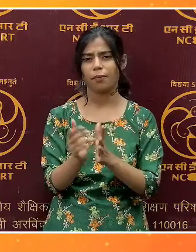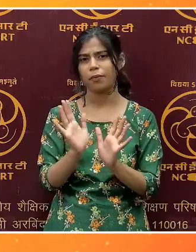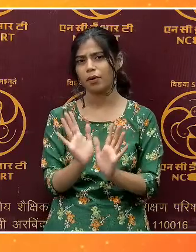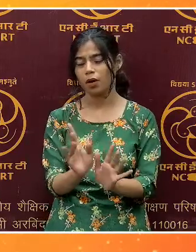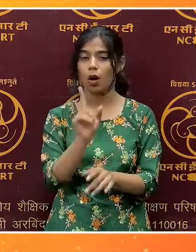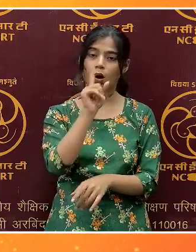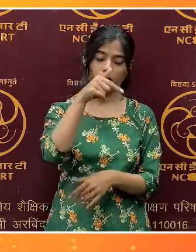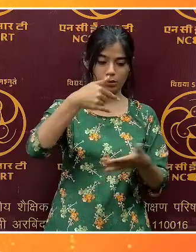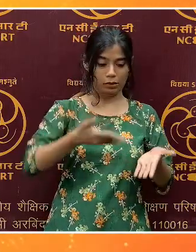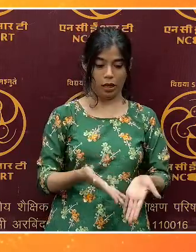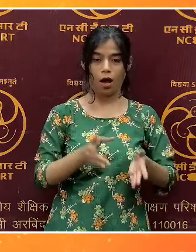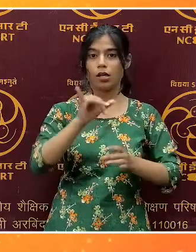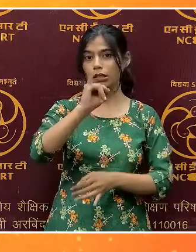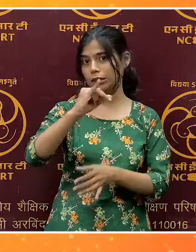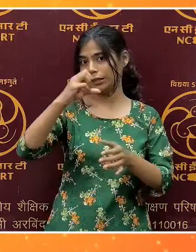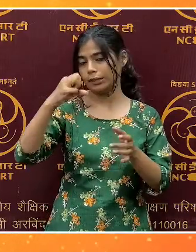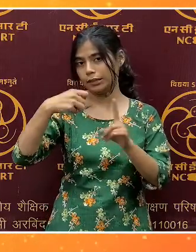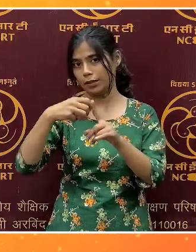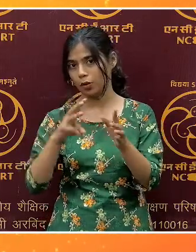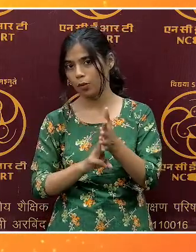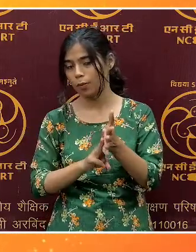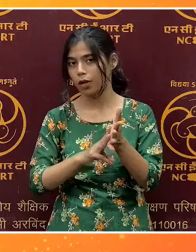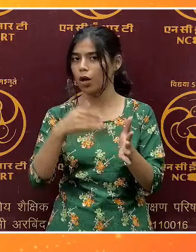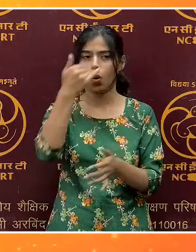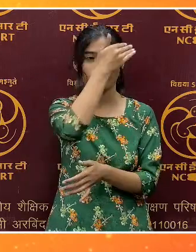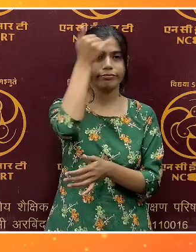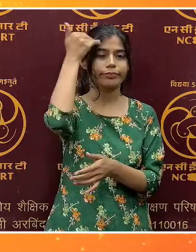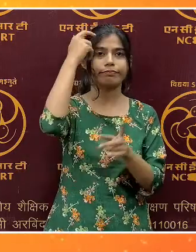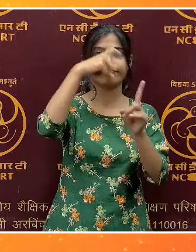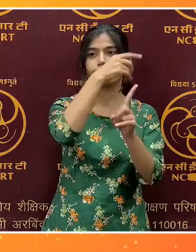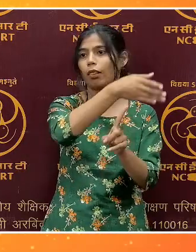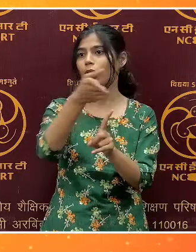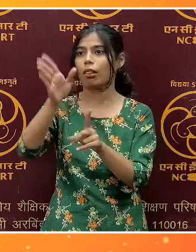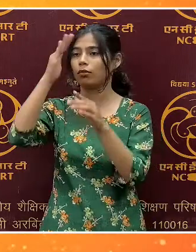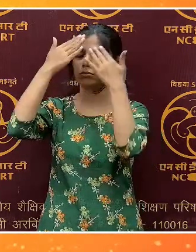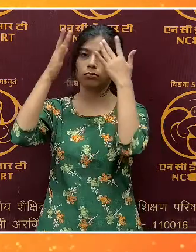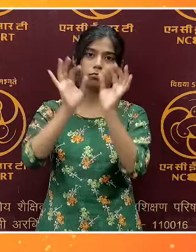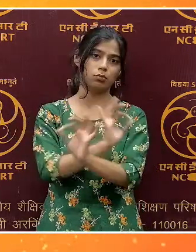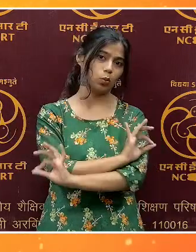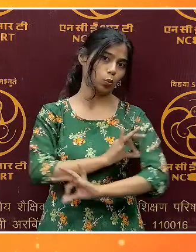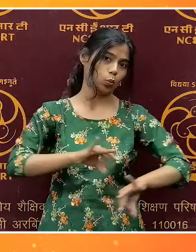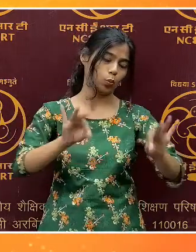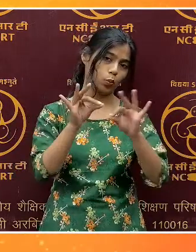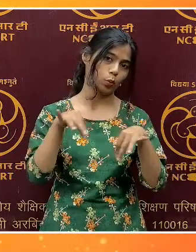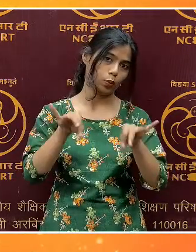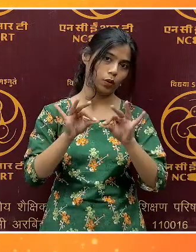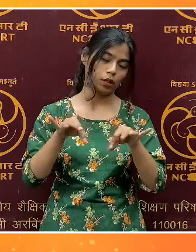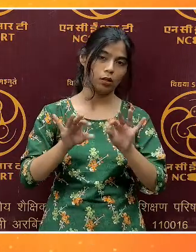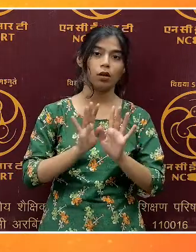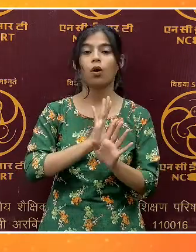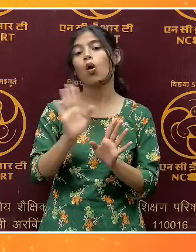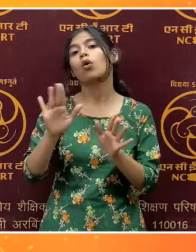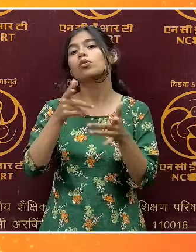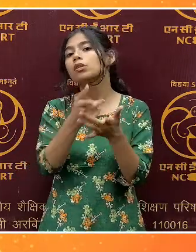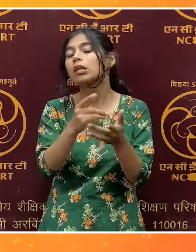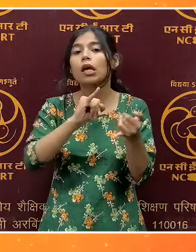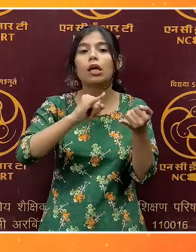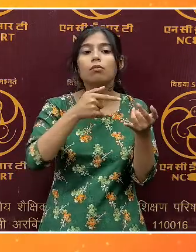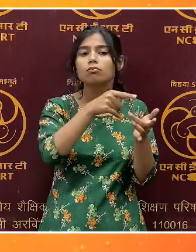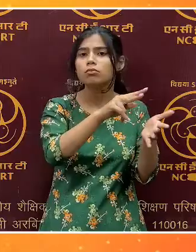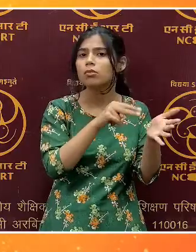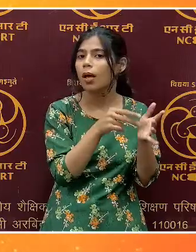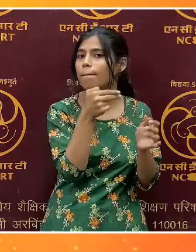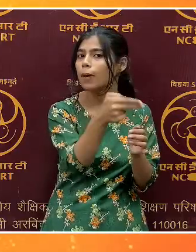6 km has no sense of direction, therefore, it is a scalar quantity. Scalar quantity.